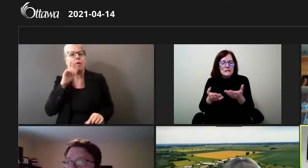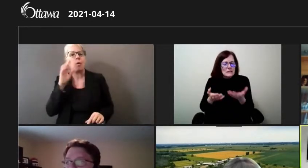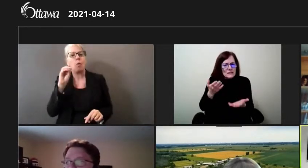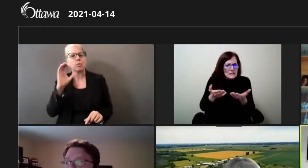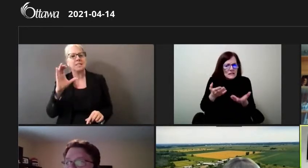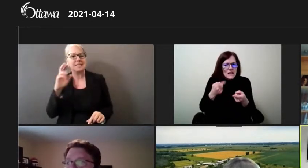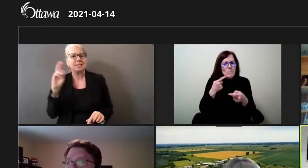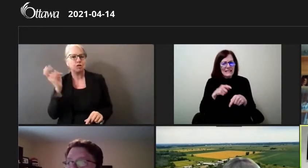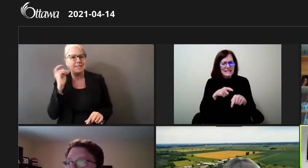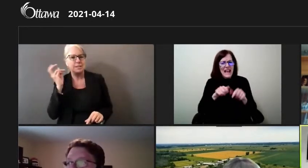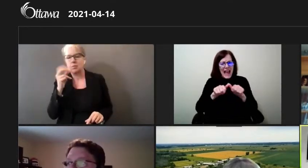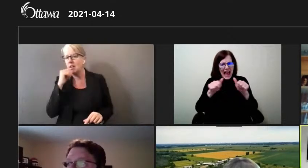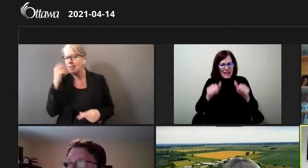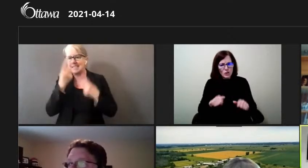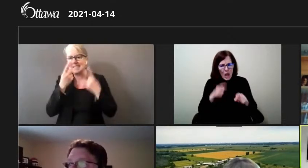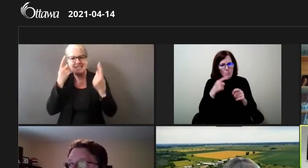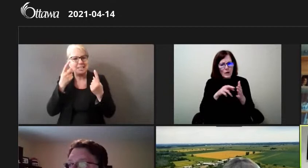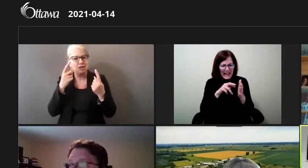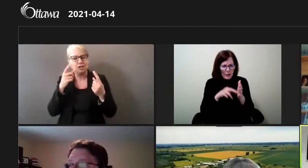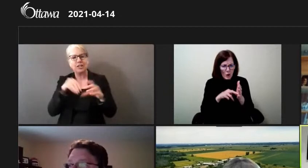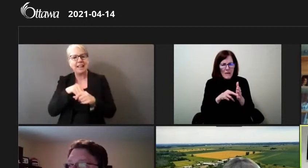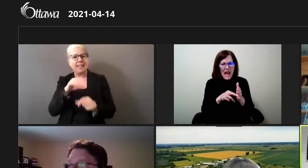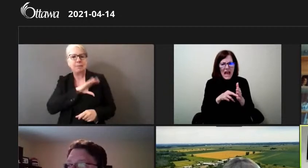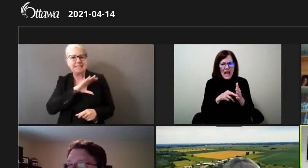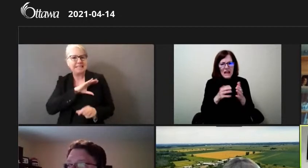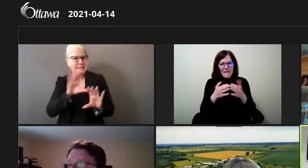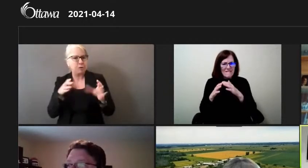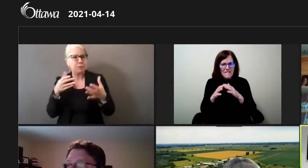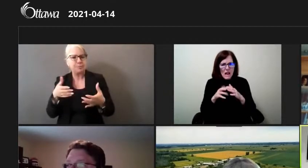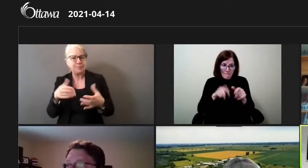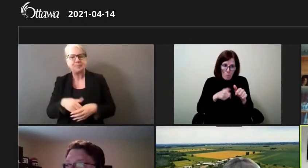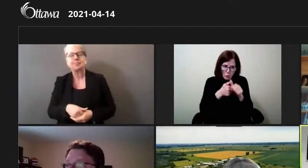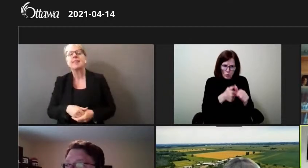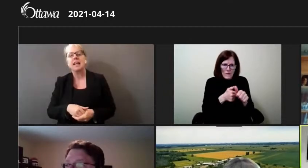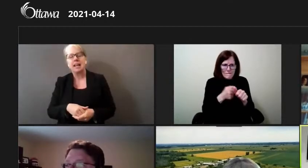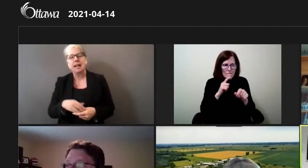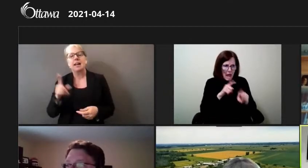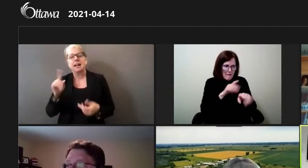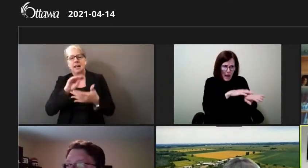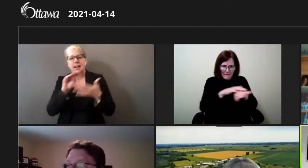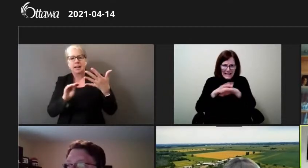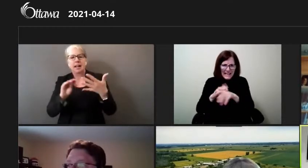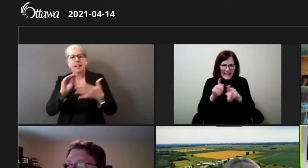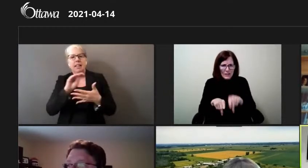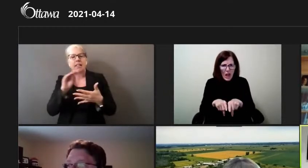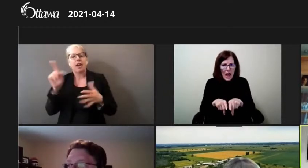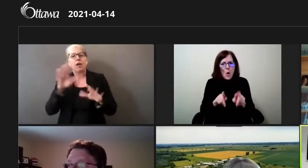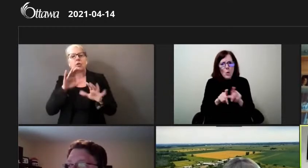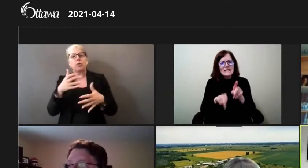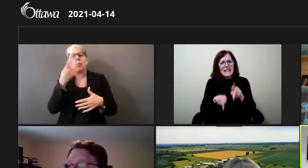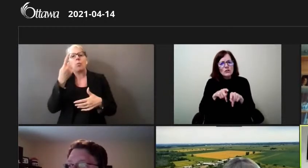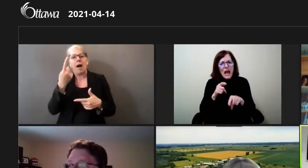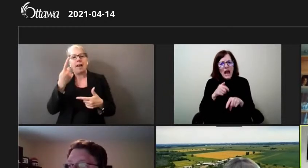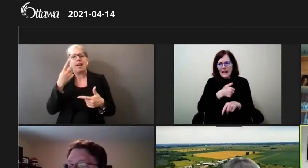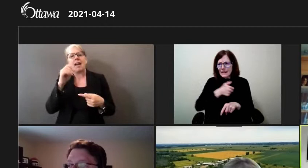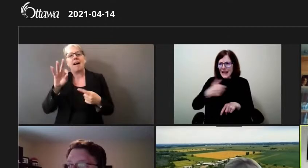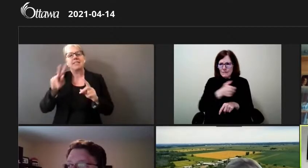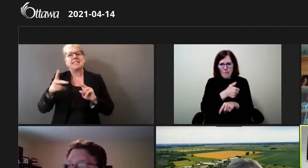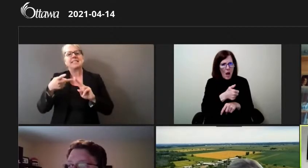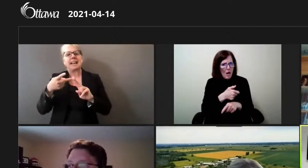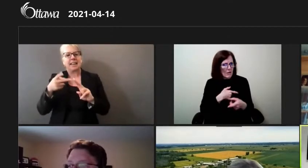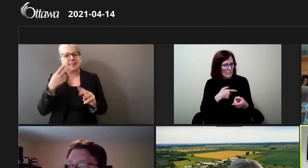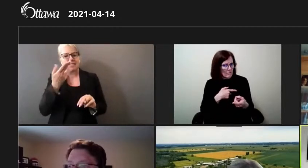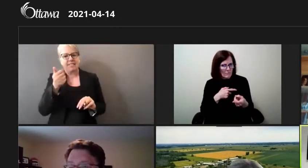not considered in the policing group. They are in prior group one of the second phase or the second